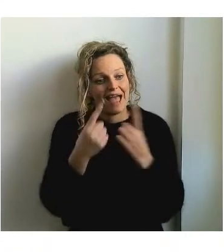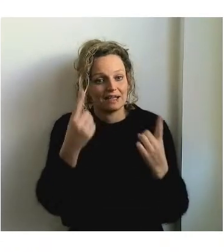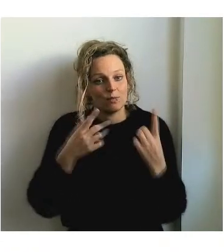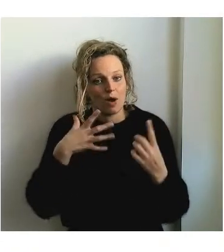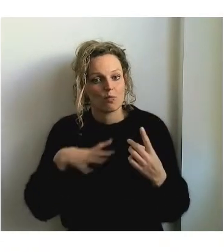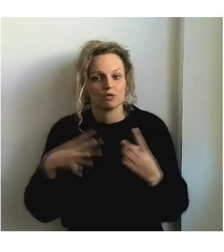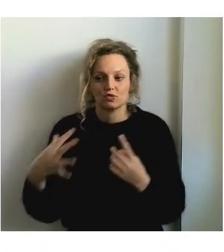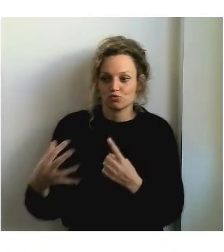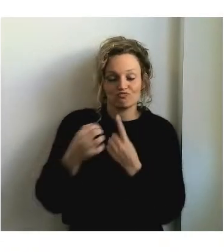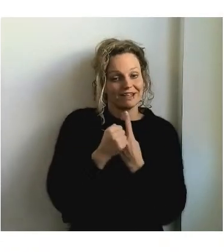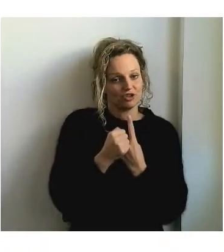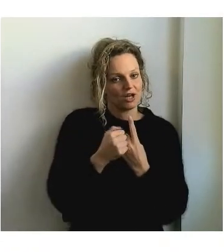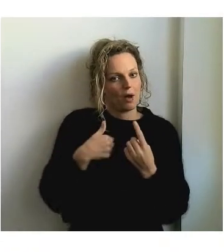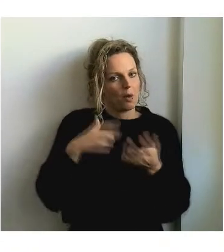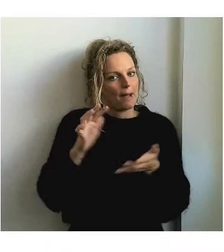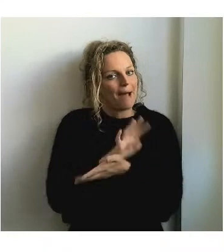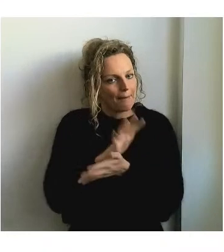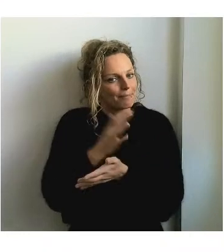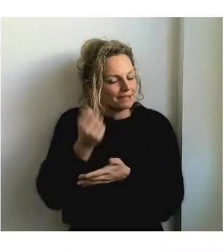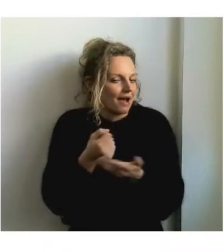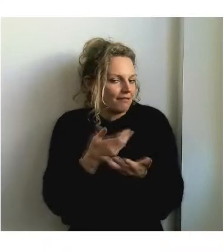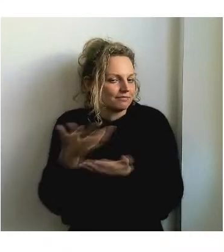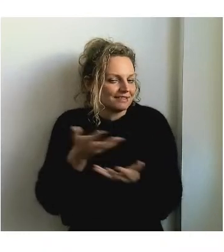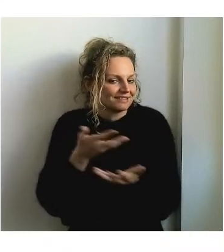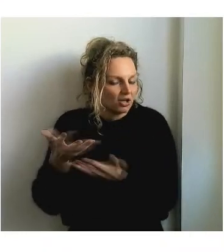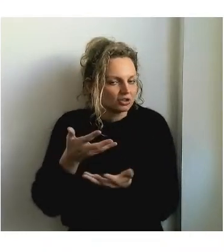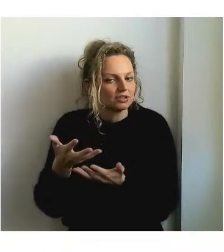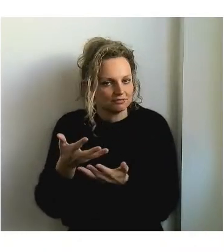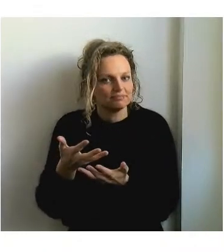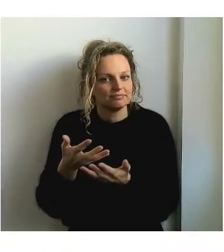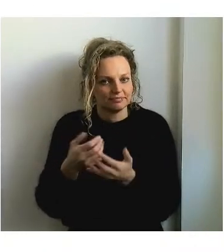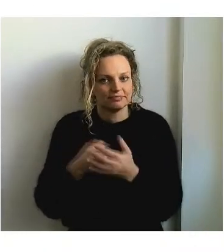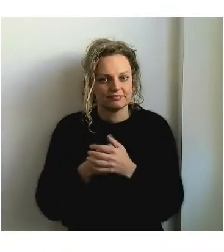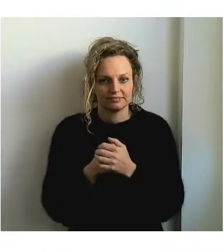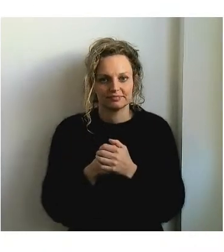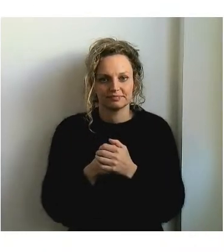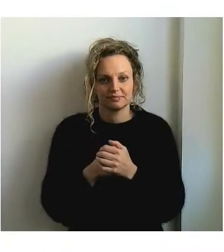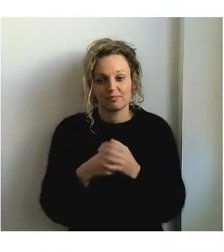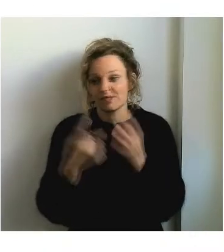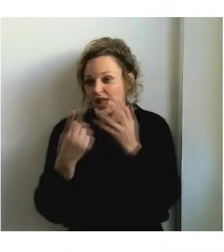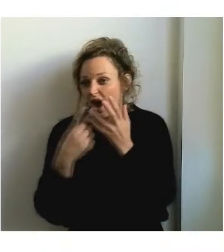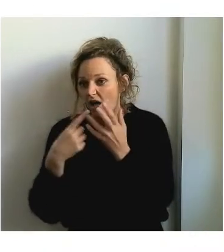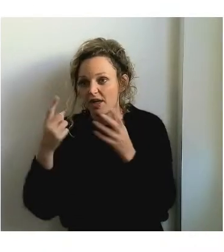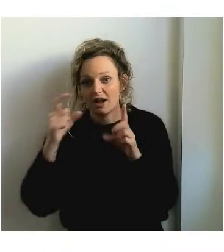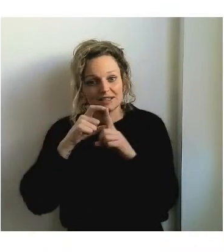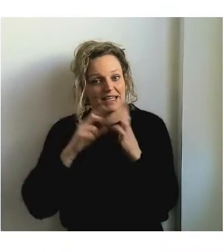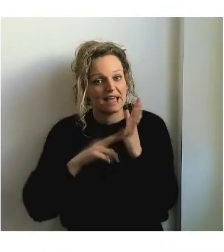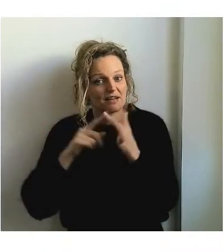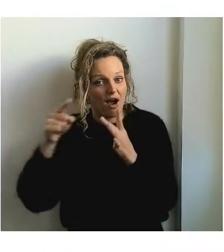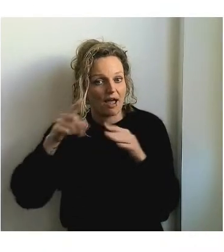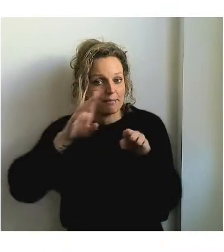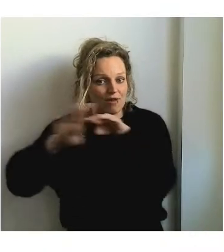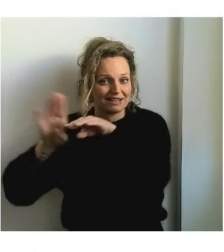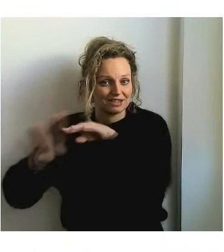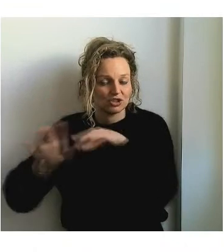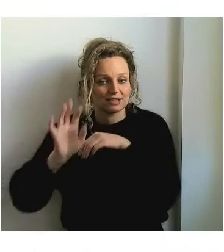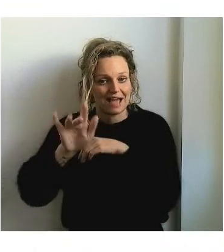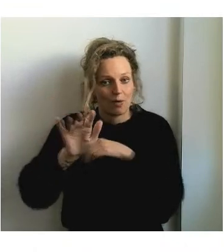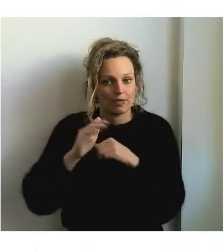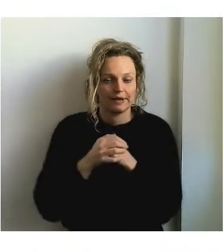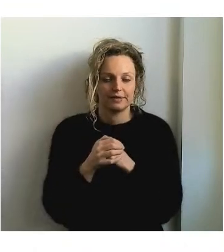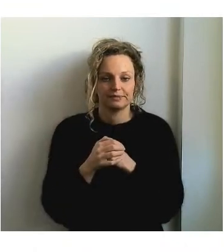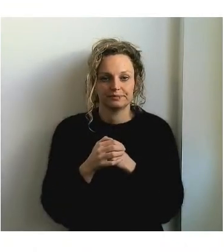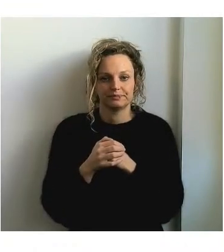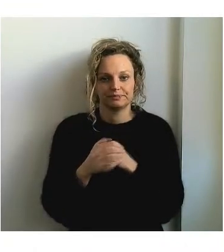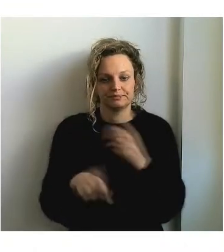always happy to have those discussions with other D&I practitioners out there. In terms of why